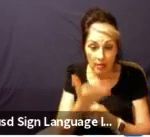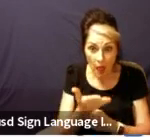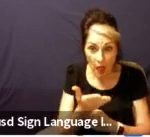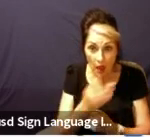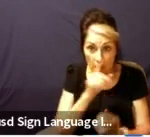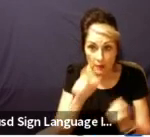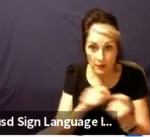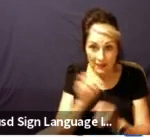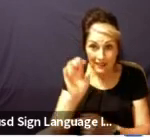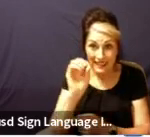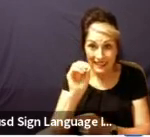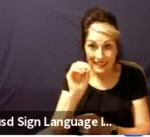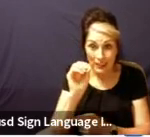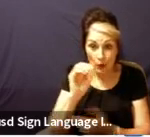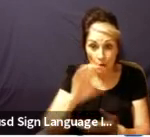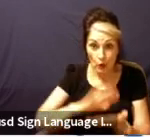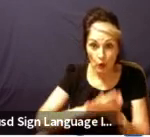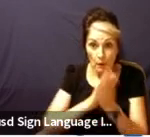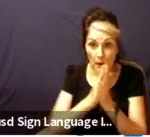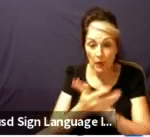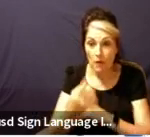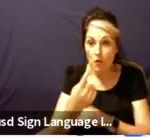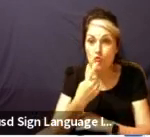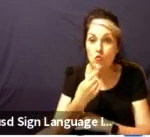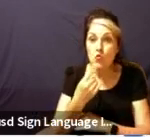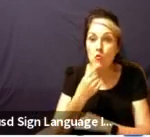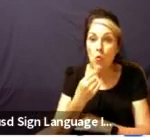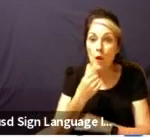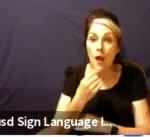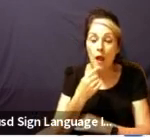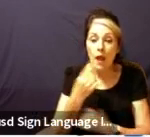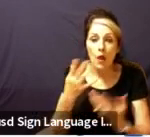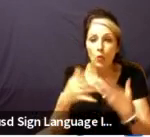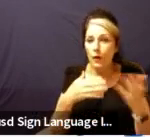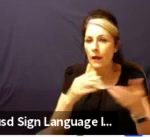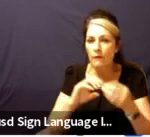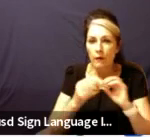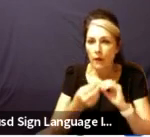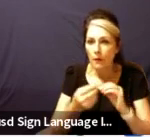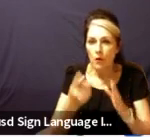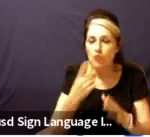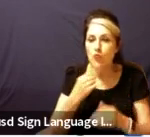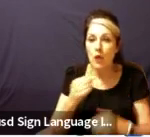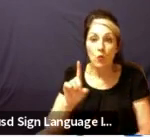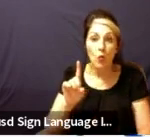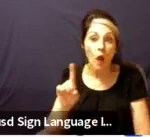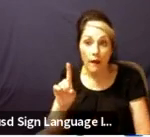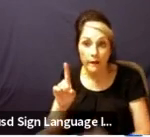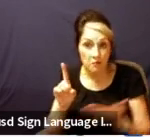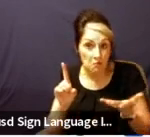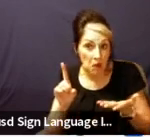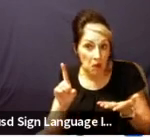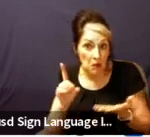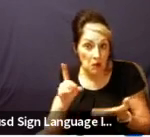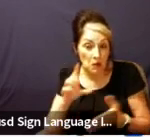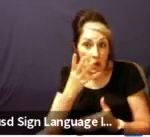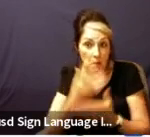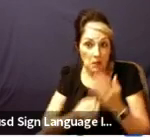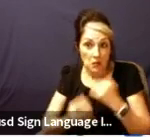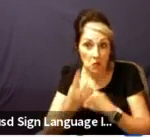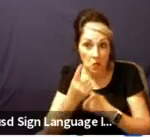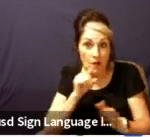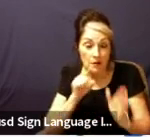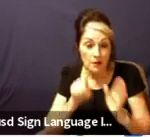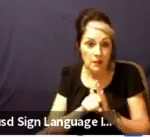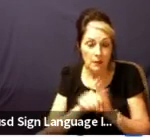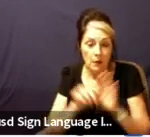particular zero will turn into a red and whatever the number may be. So a red one in this case, if it's missing one assignment. And